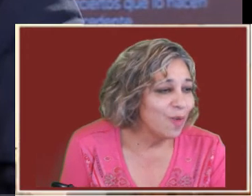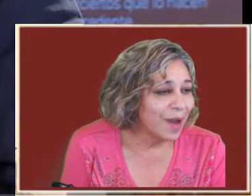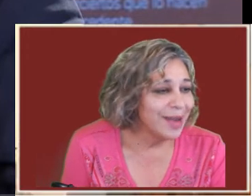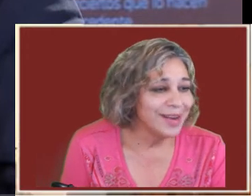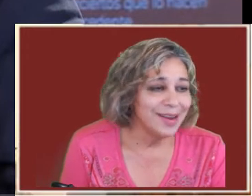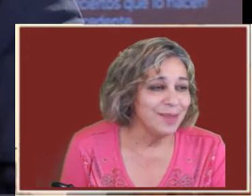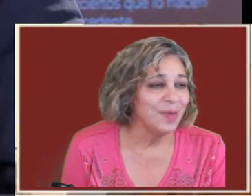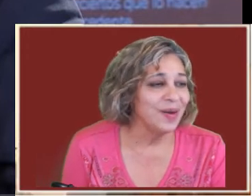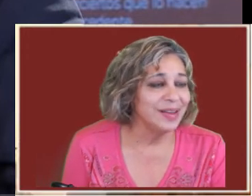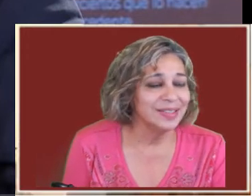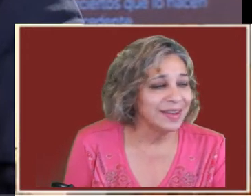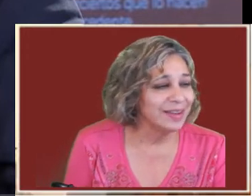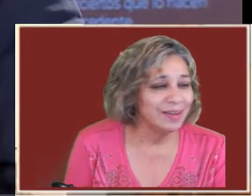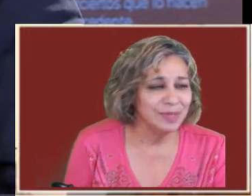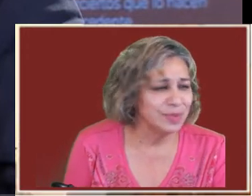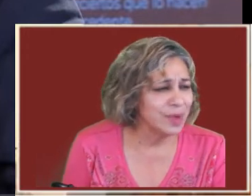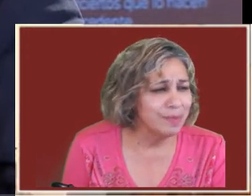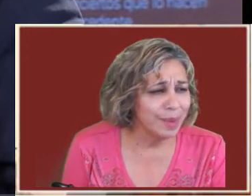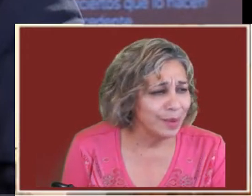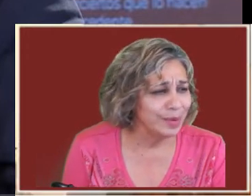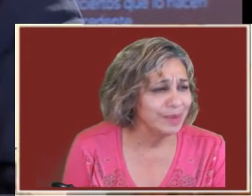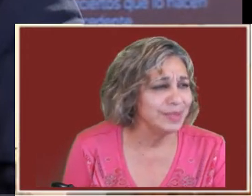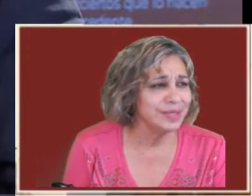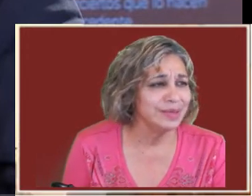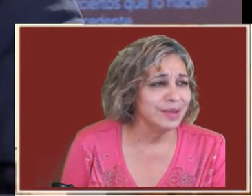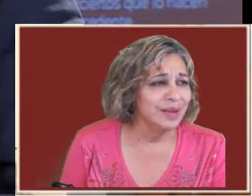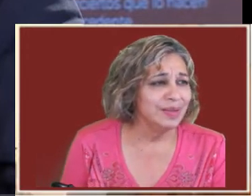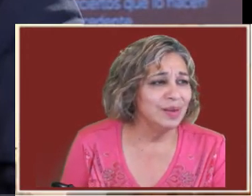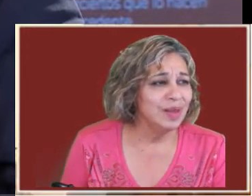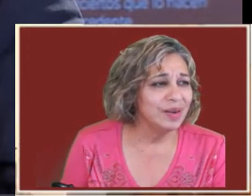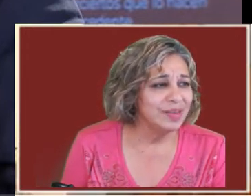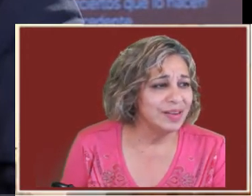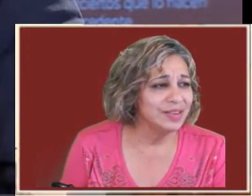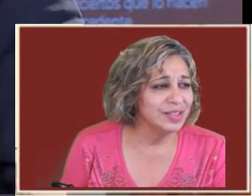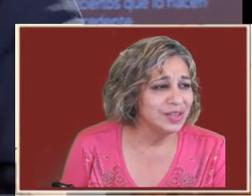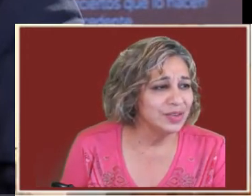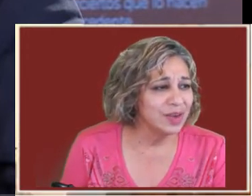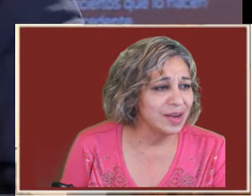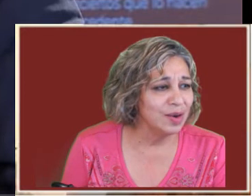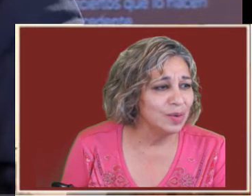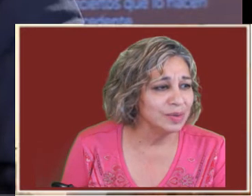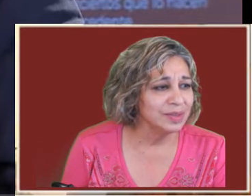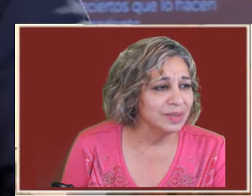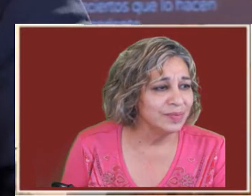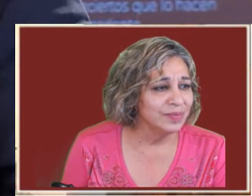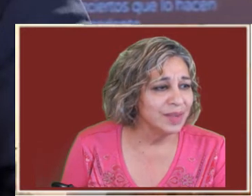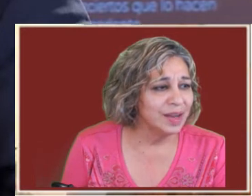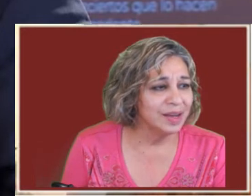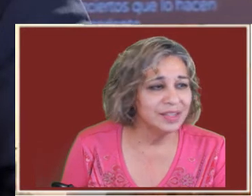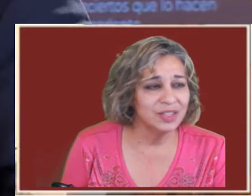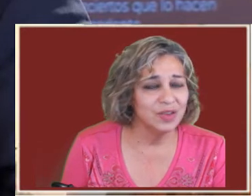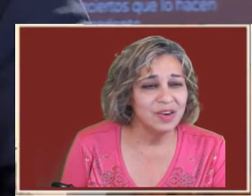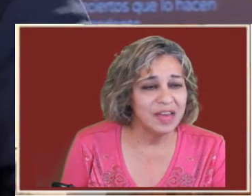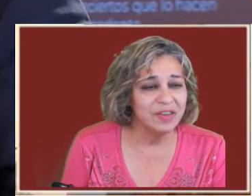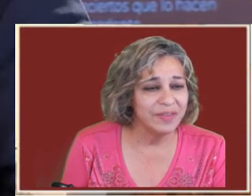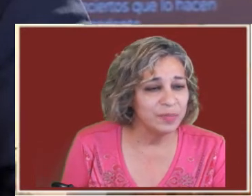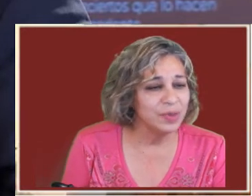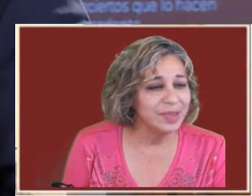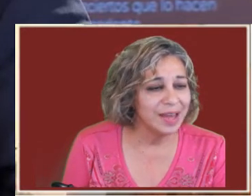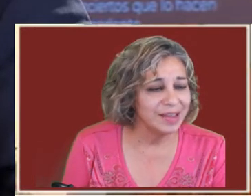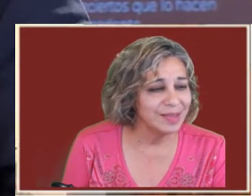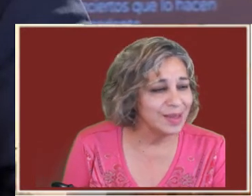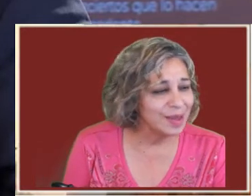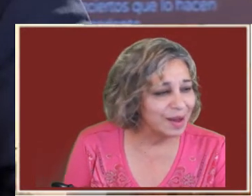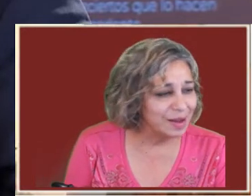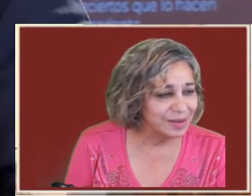no right anymore. It's like it was repoed. It was no longer theirs to try and hold. So they don't even put